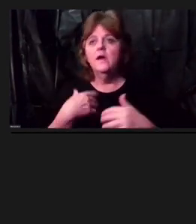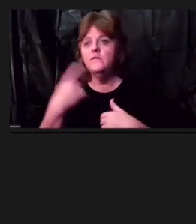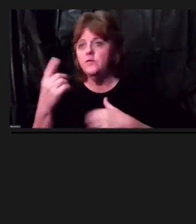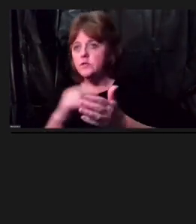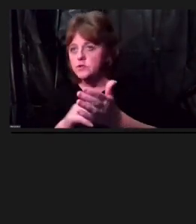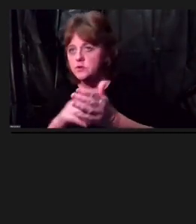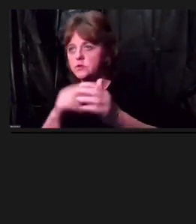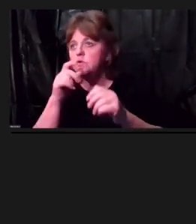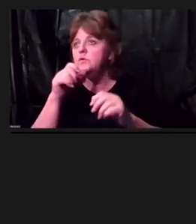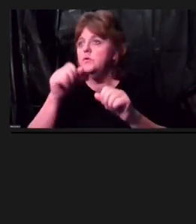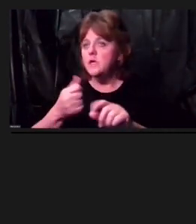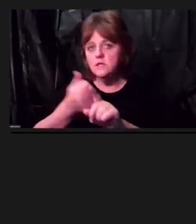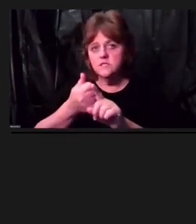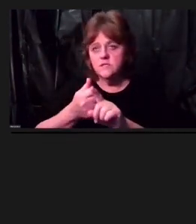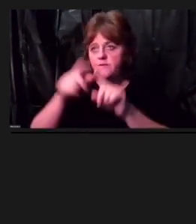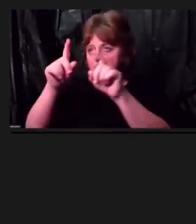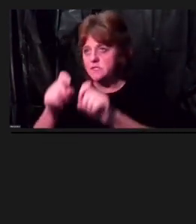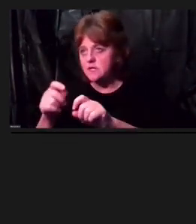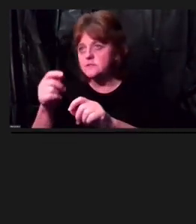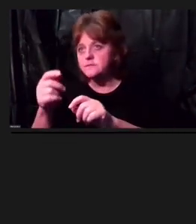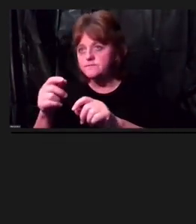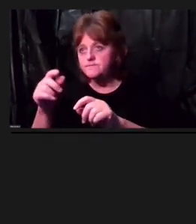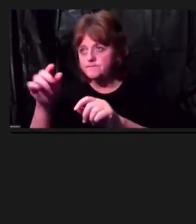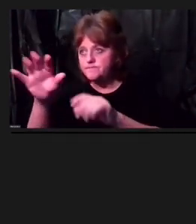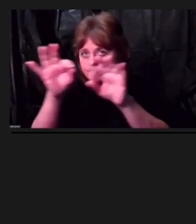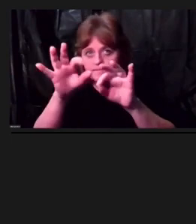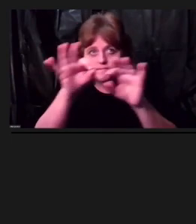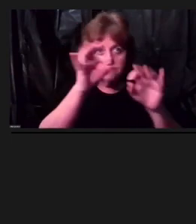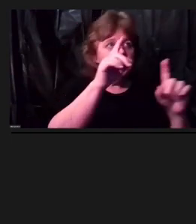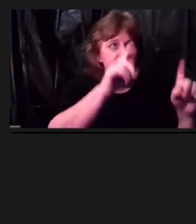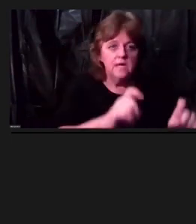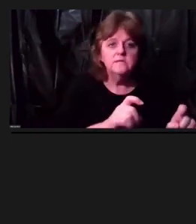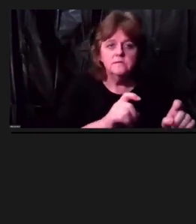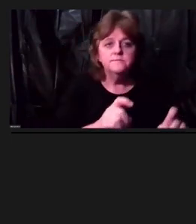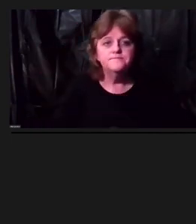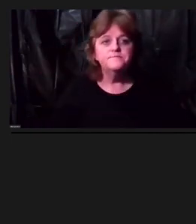collection. We're looking at working on that